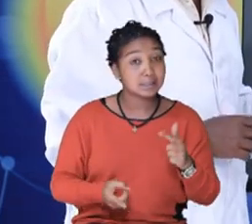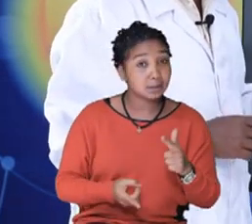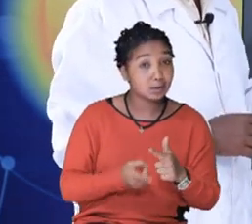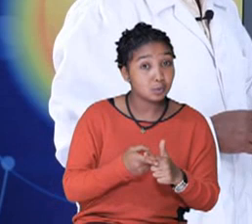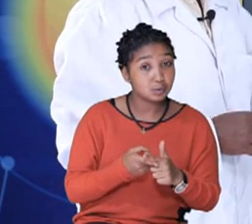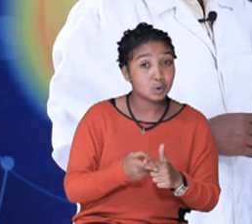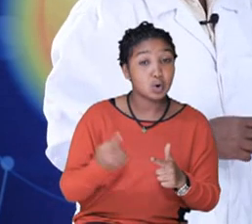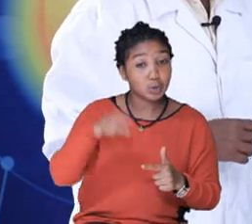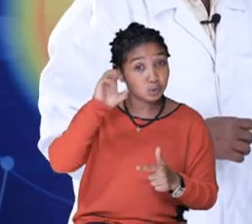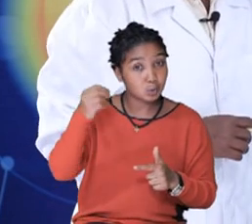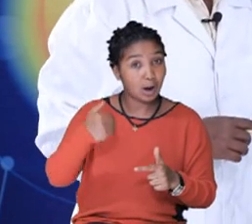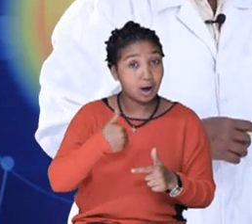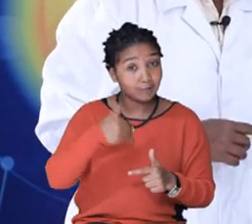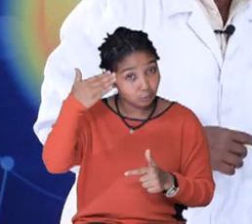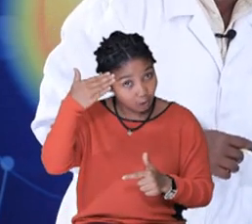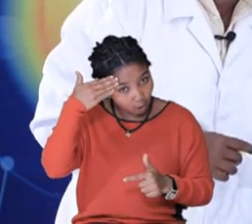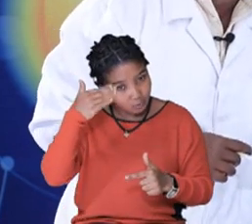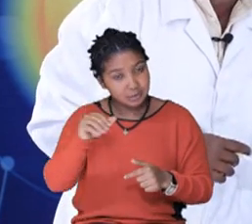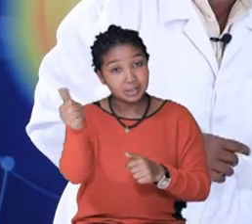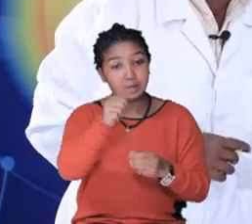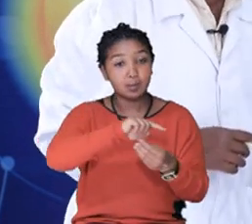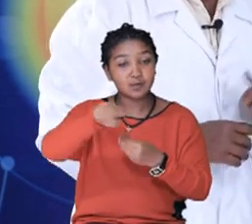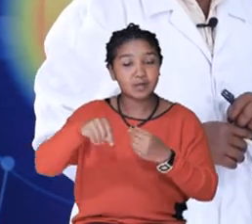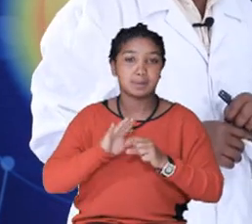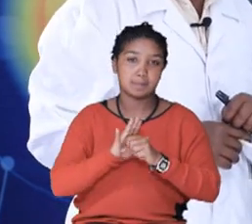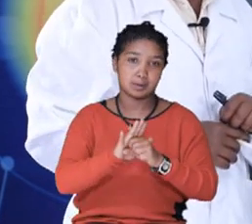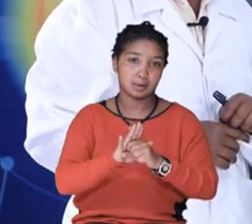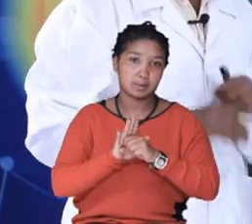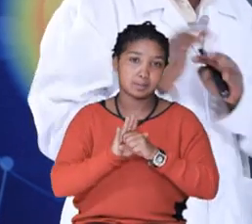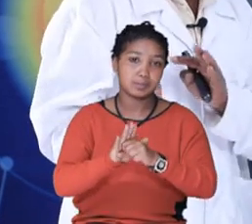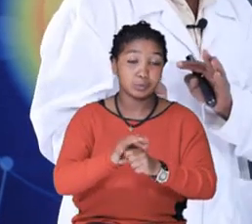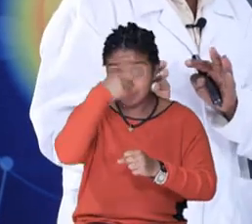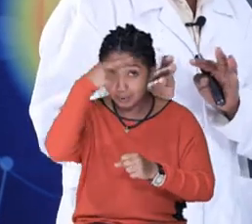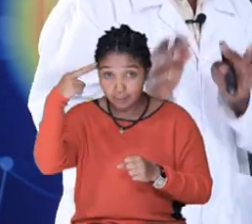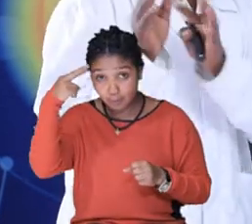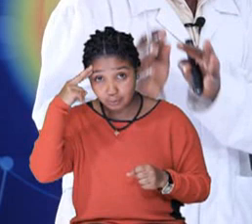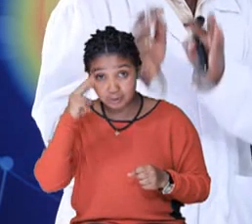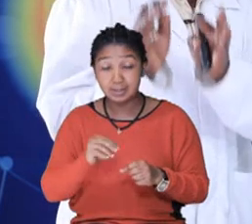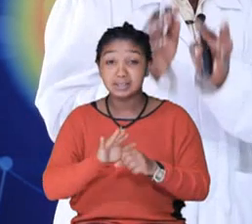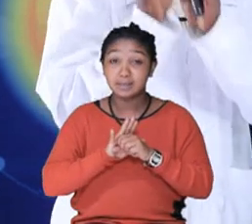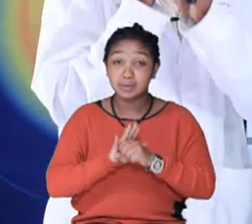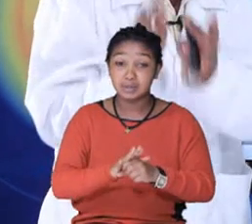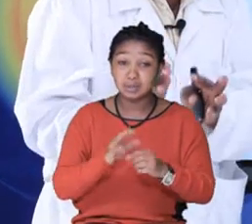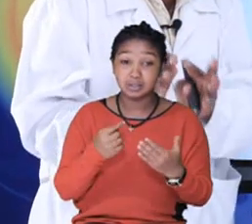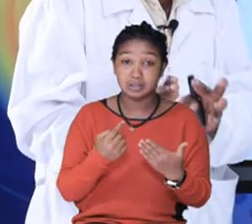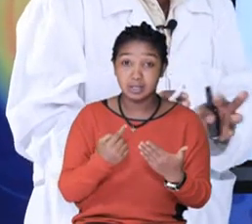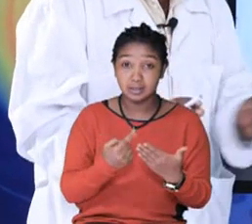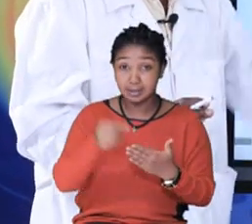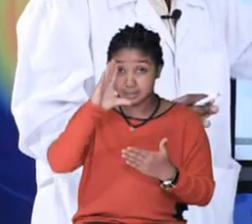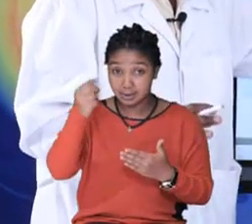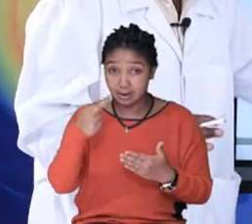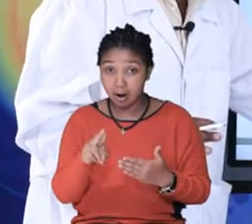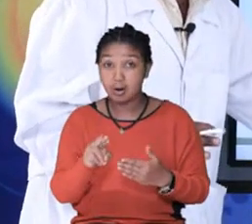And also, we should have to know the atmospheric pressure, because the pressure acting on these